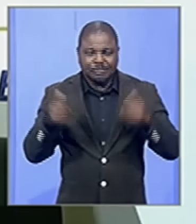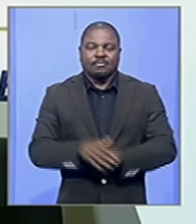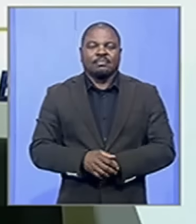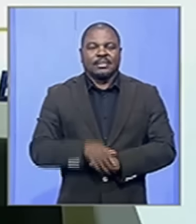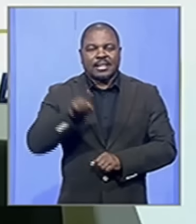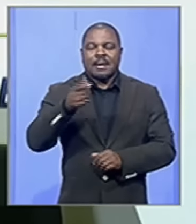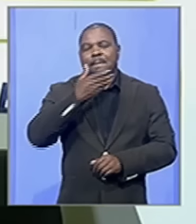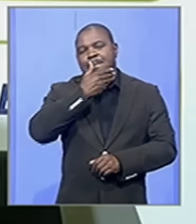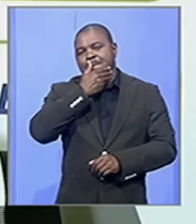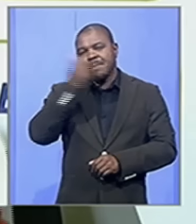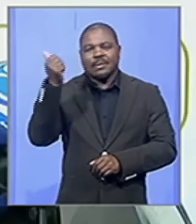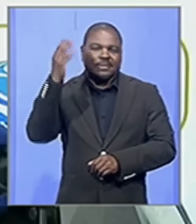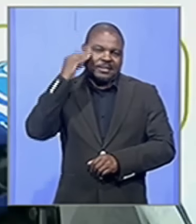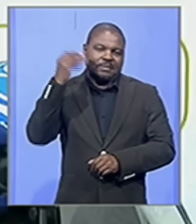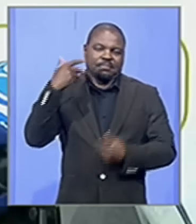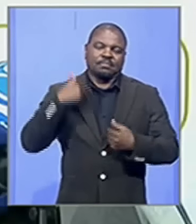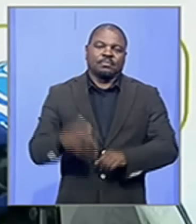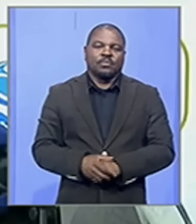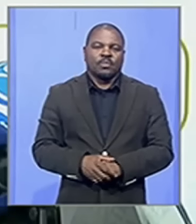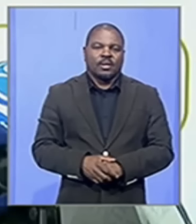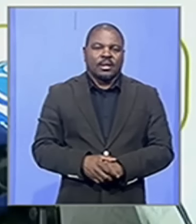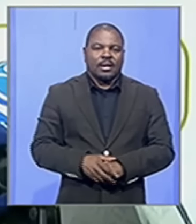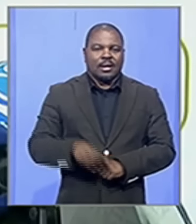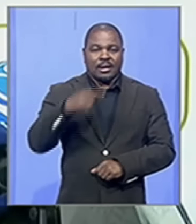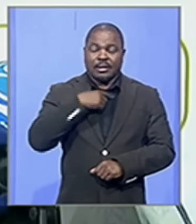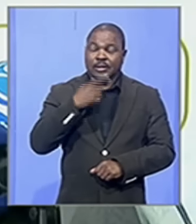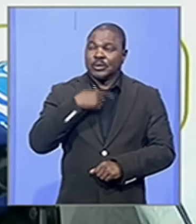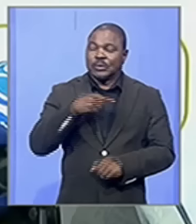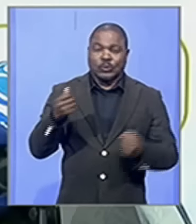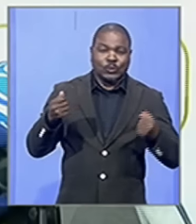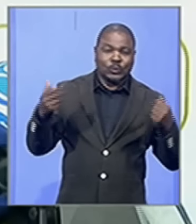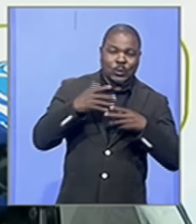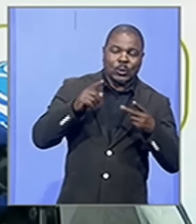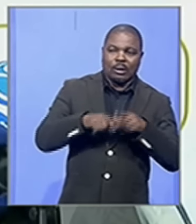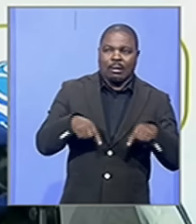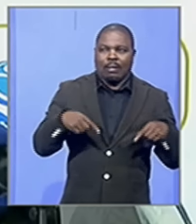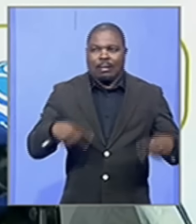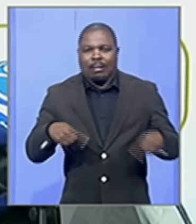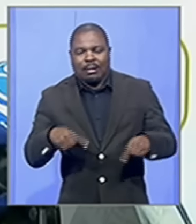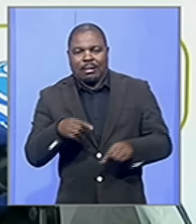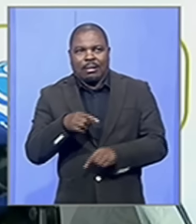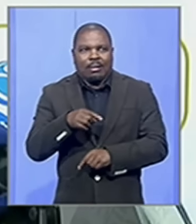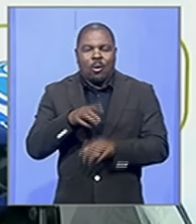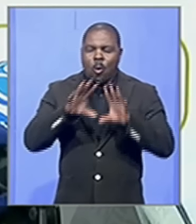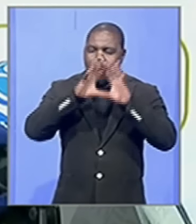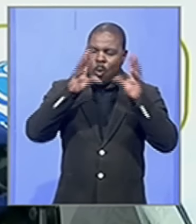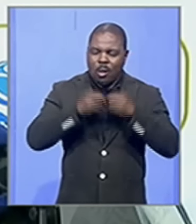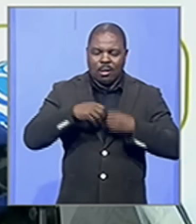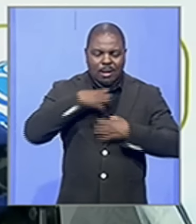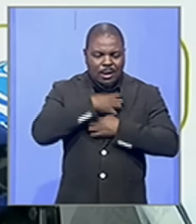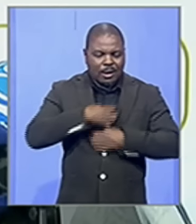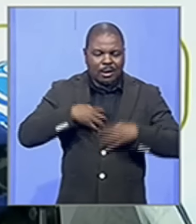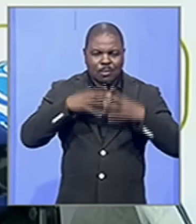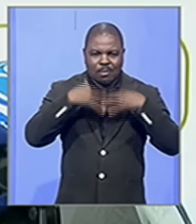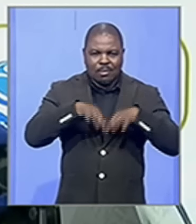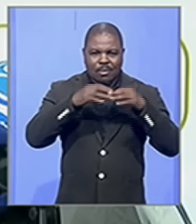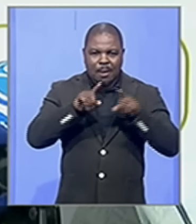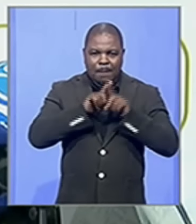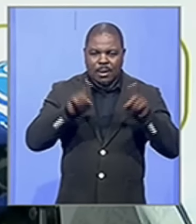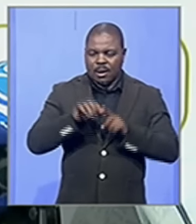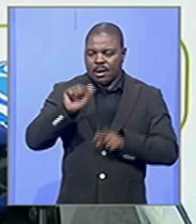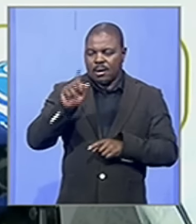was the best experience ever. I was a bit shocked and scared and nervous and all those emotions. But I had Akani by my